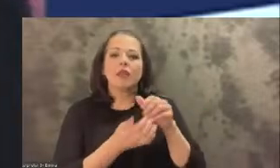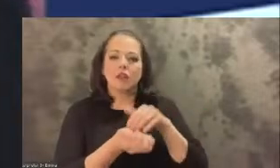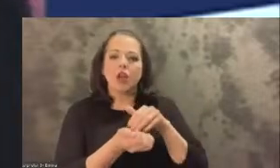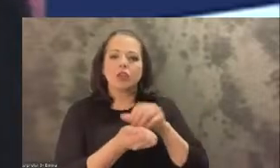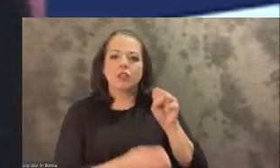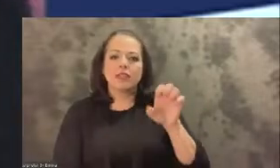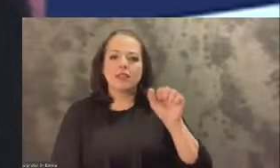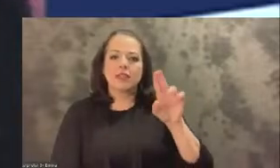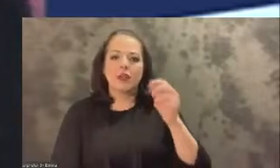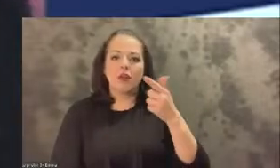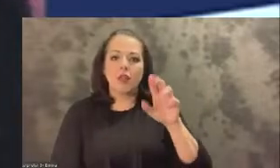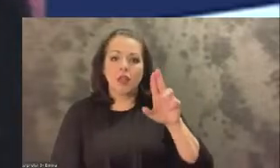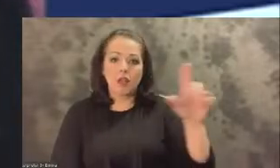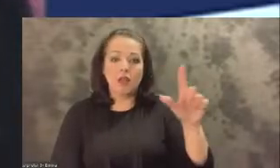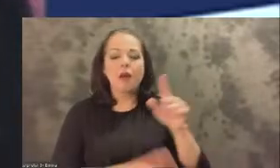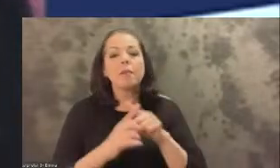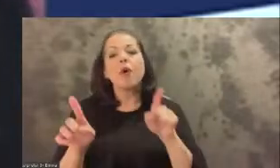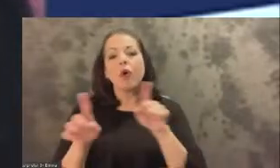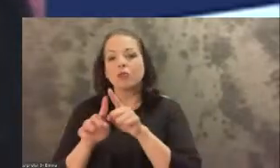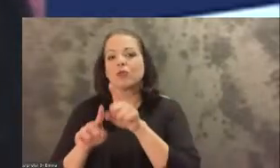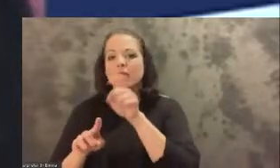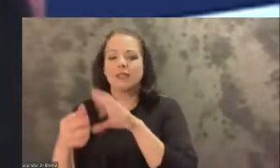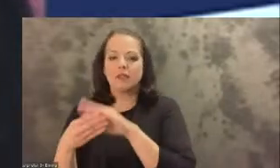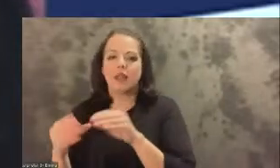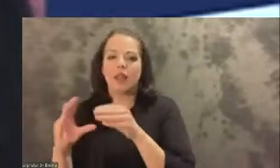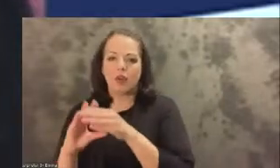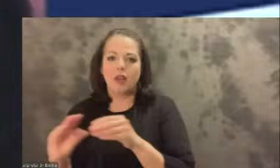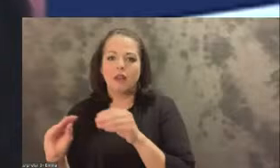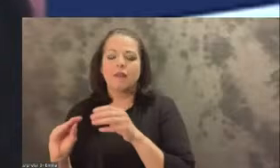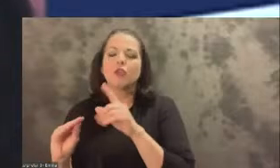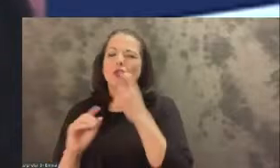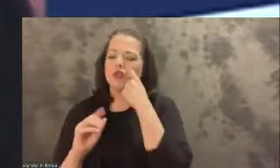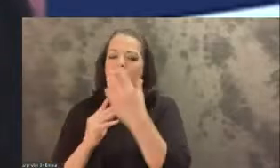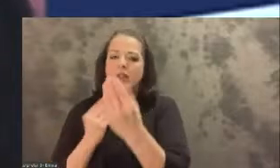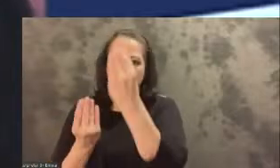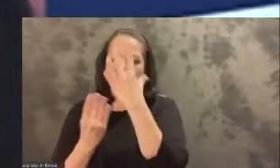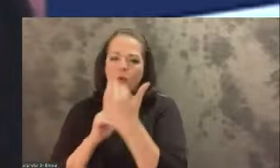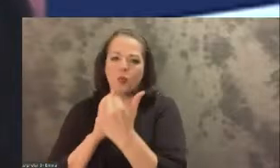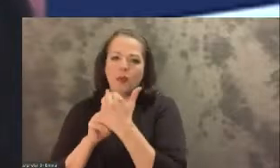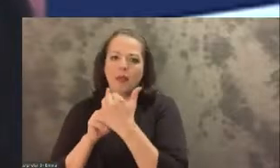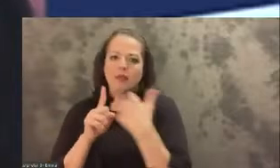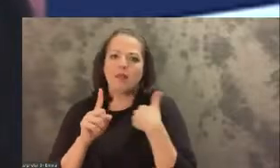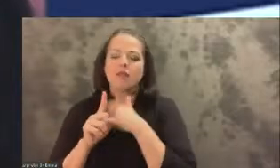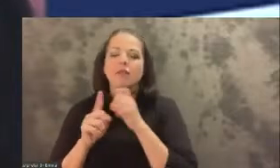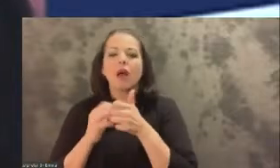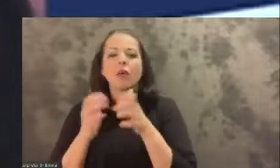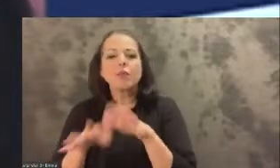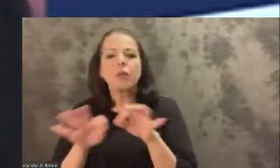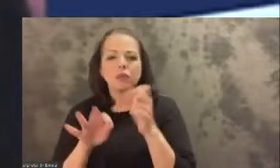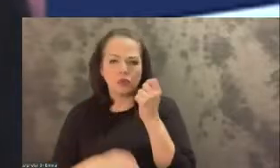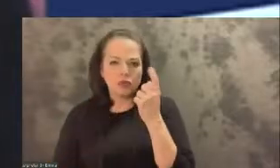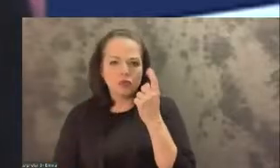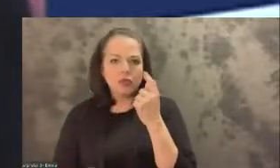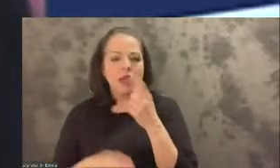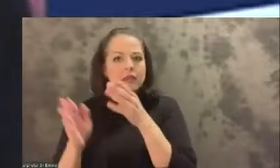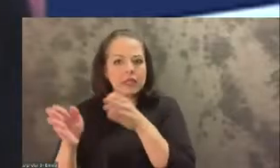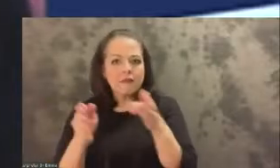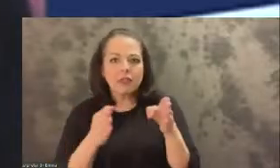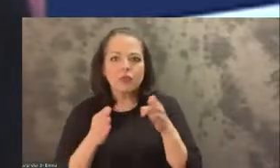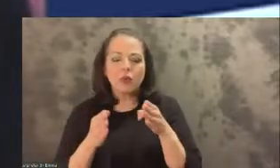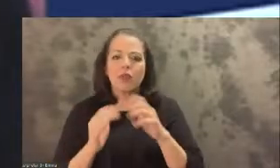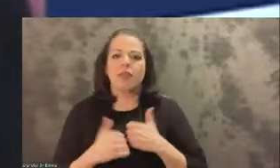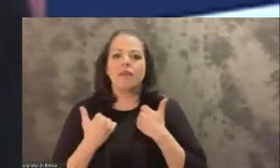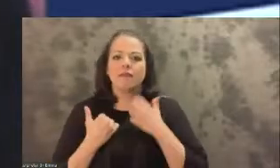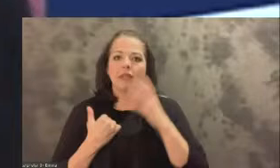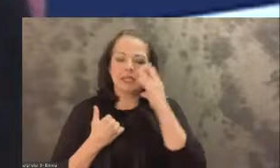question, but we also need the narrative. And you just remind us of that, just how important it is to understand the individual lived experience as we